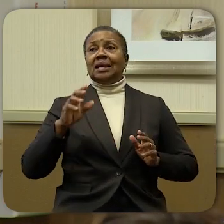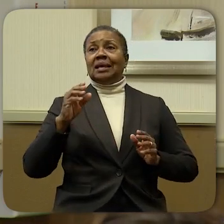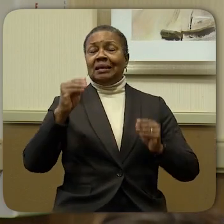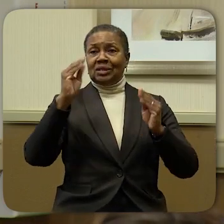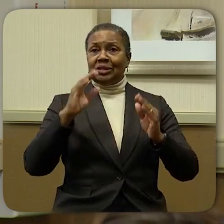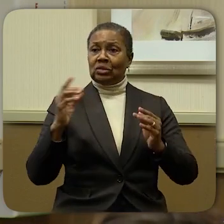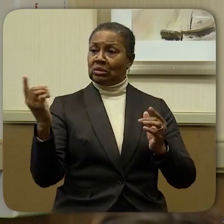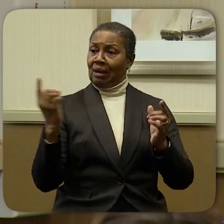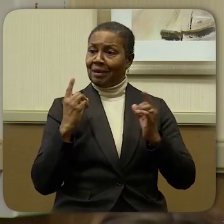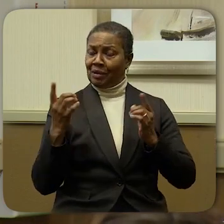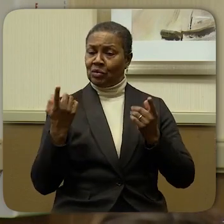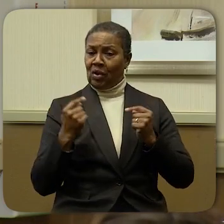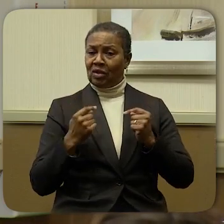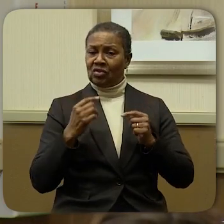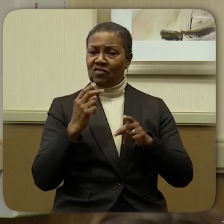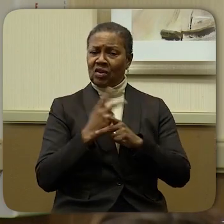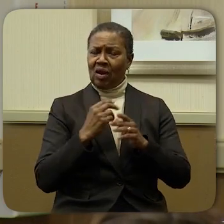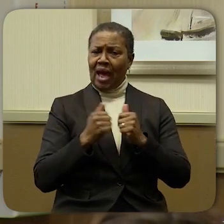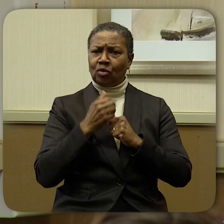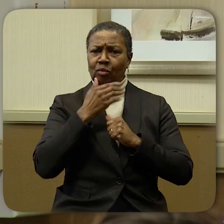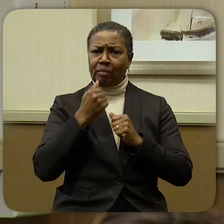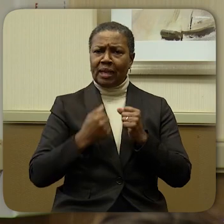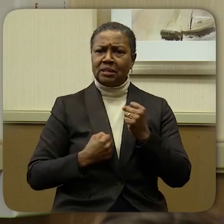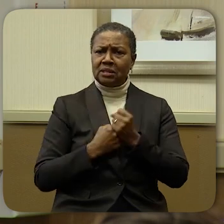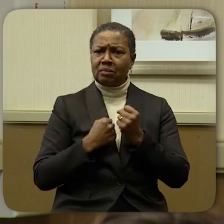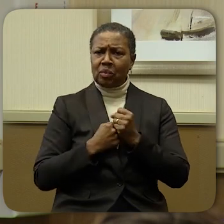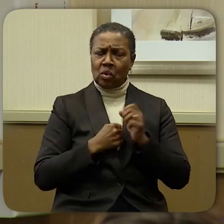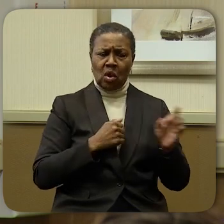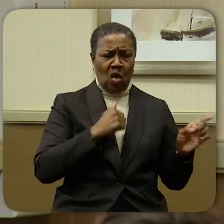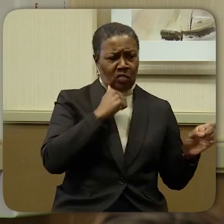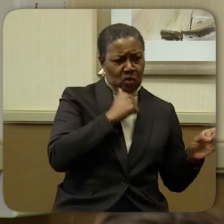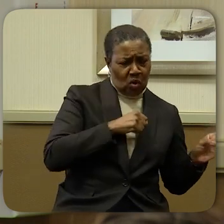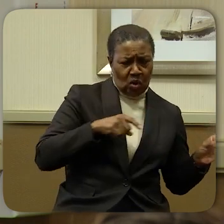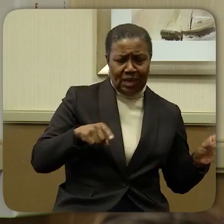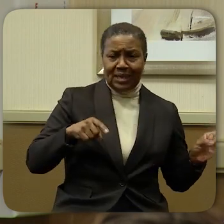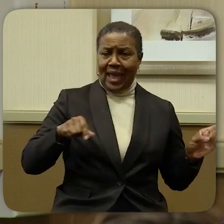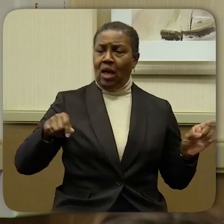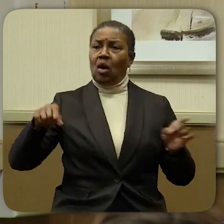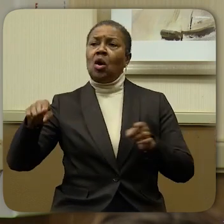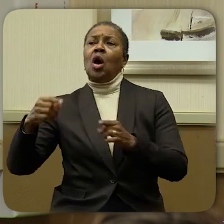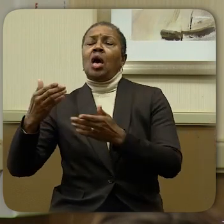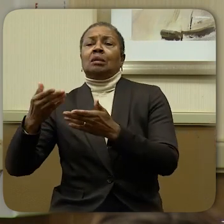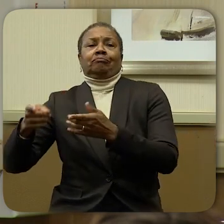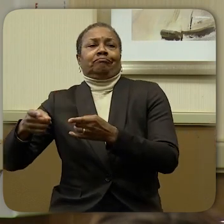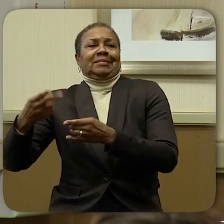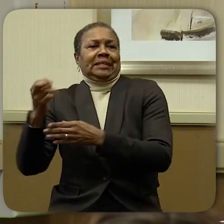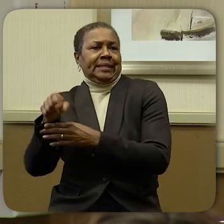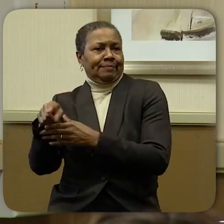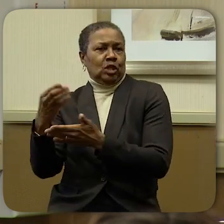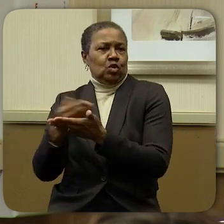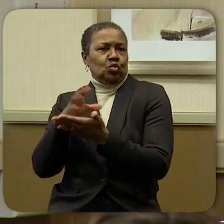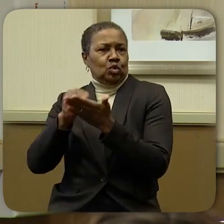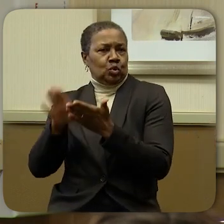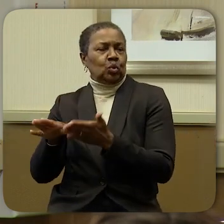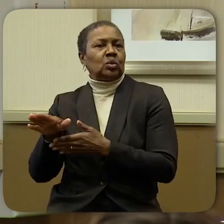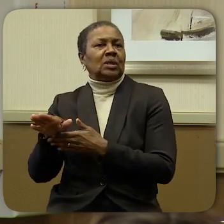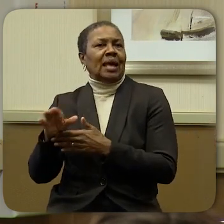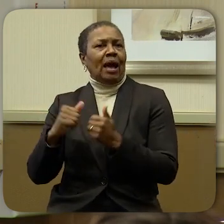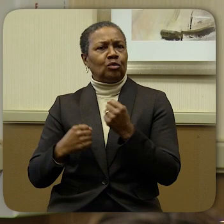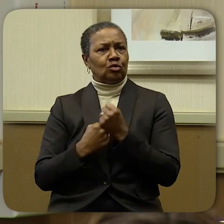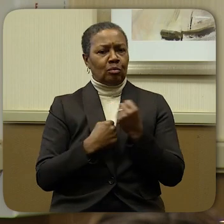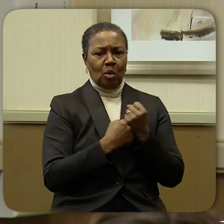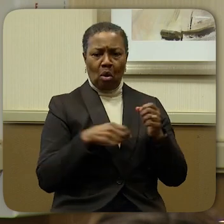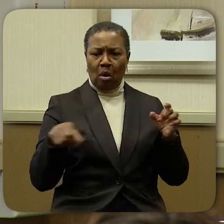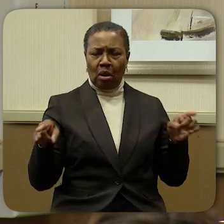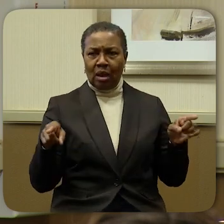to figure out how to best support both of them, and they've been best friends for like 5 years. They were like inseparable. Yeah. And now it's like,